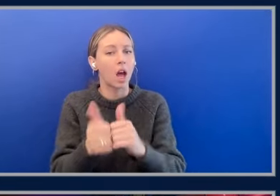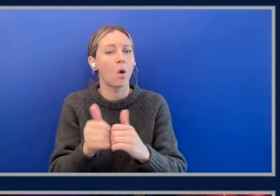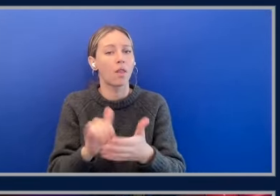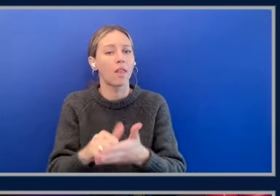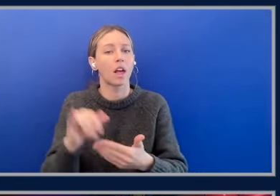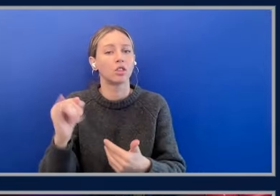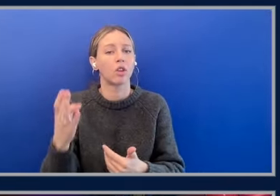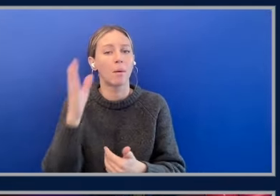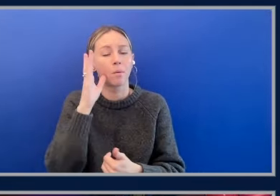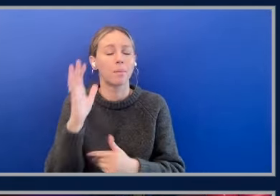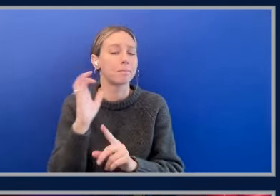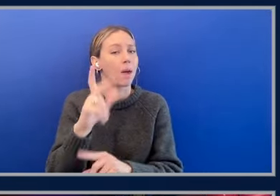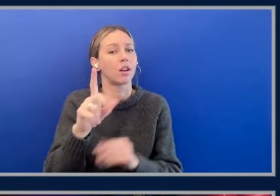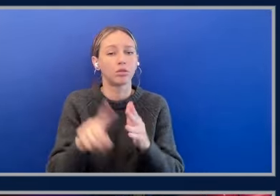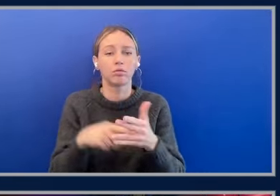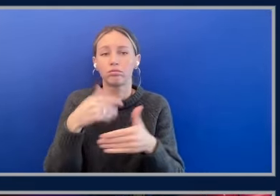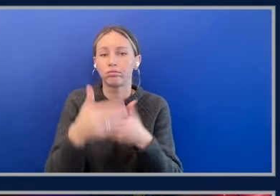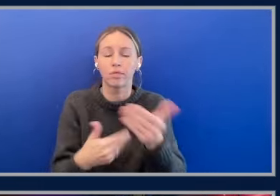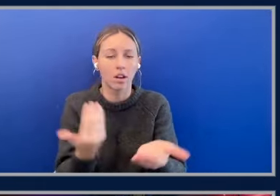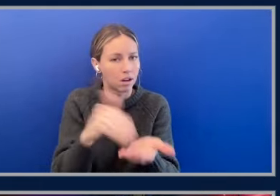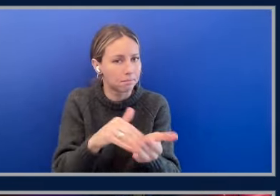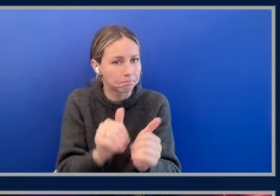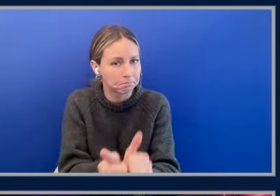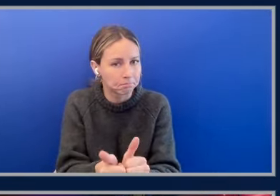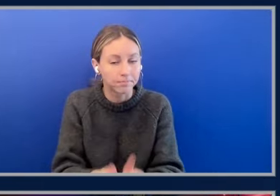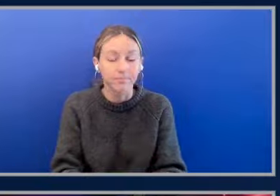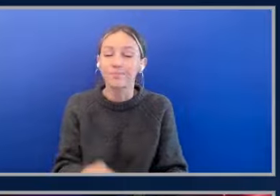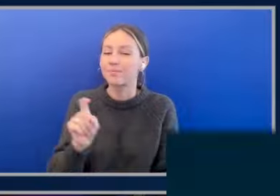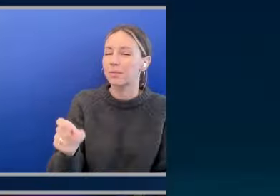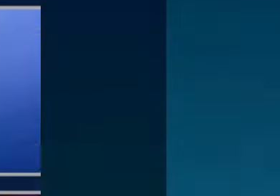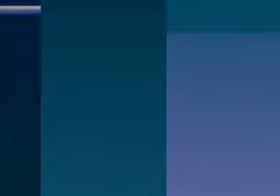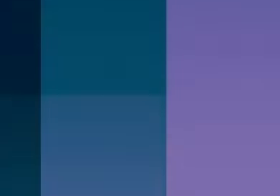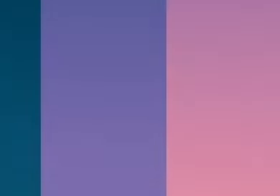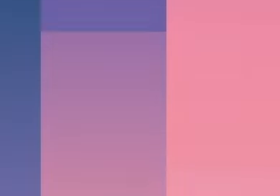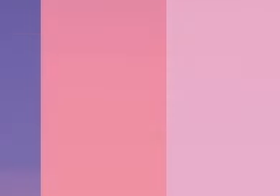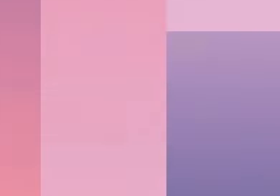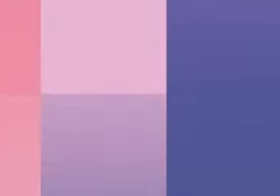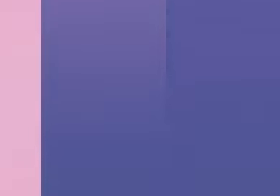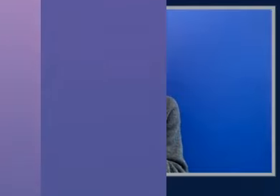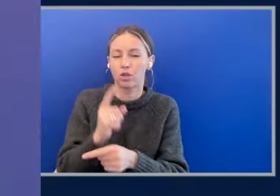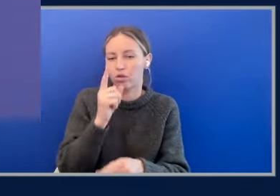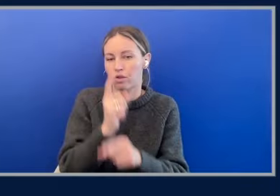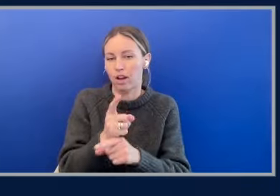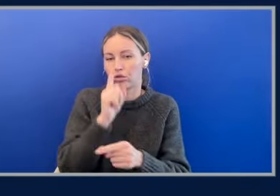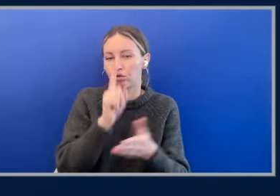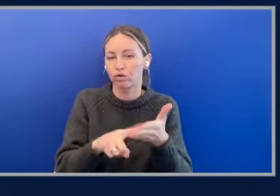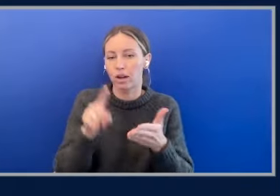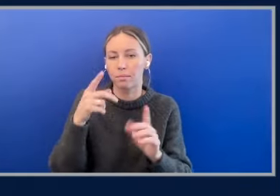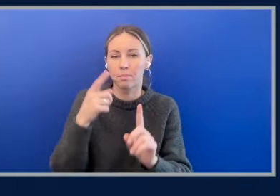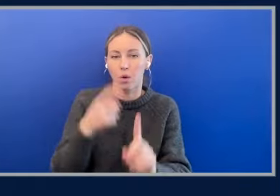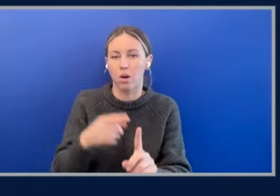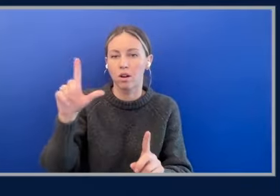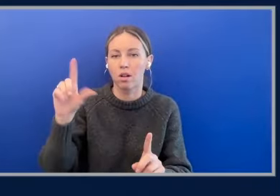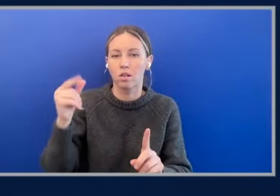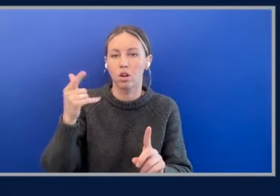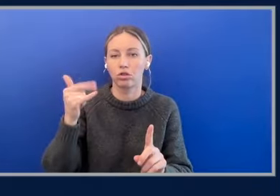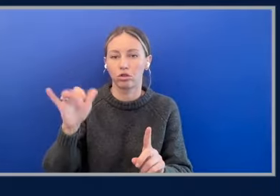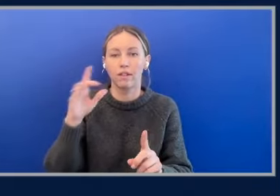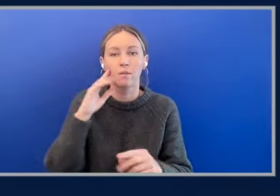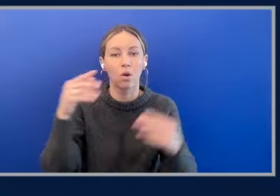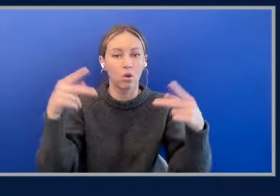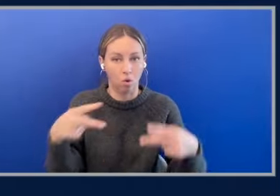resumes. Yeah, so you need to make sure that you have your right checkpointing logic in your code, and then what will happen is that when